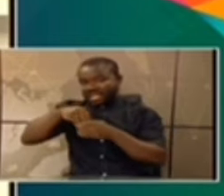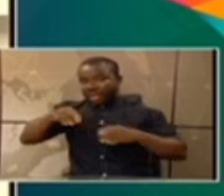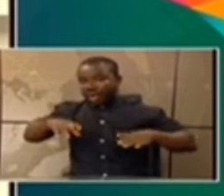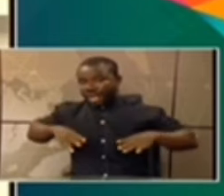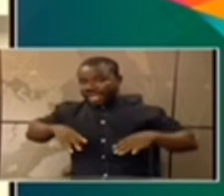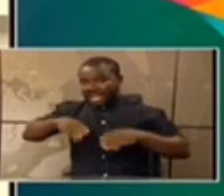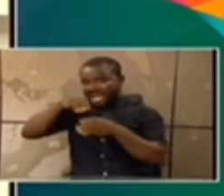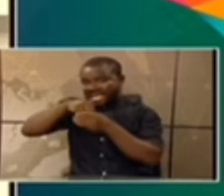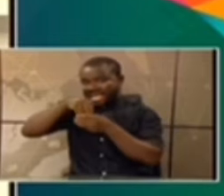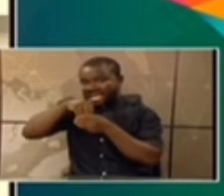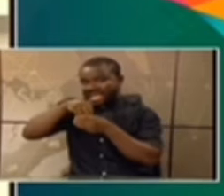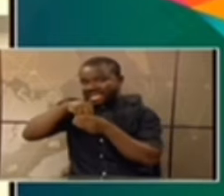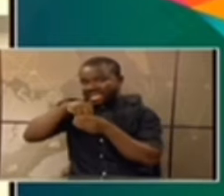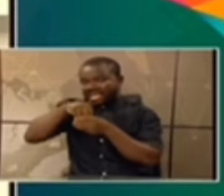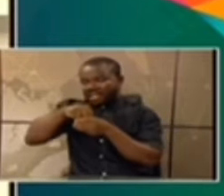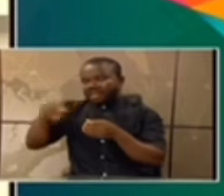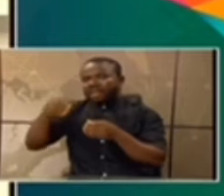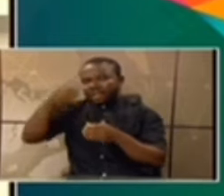$5,000. I was watching you.